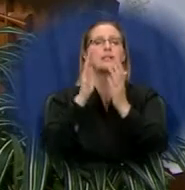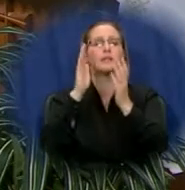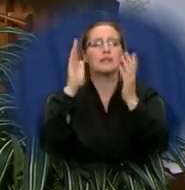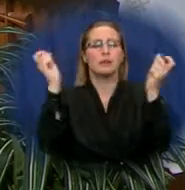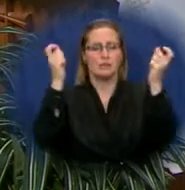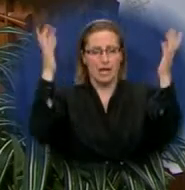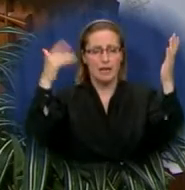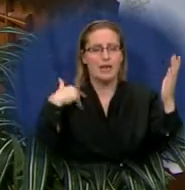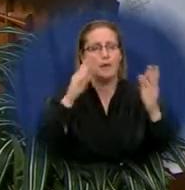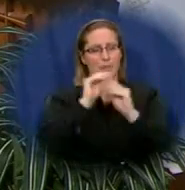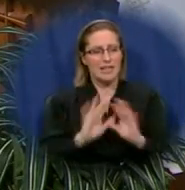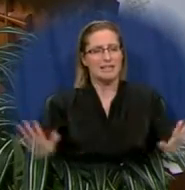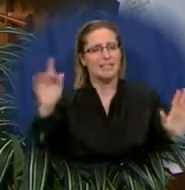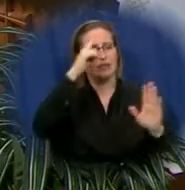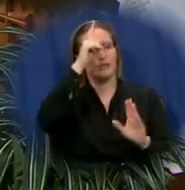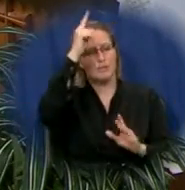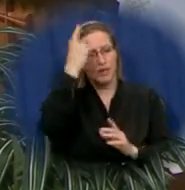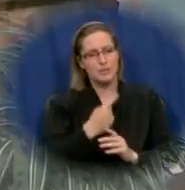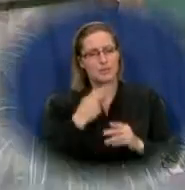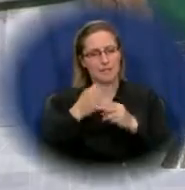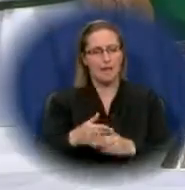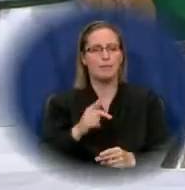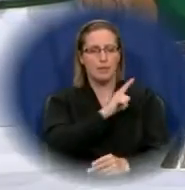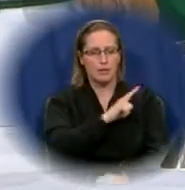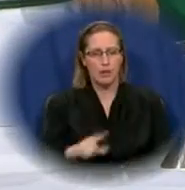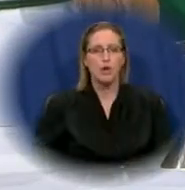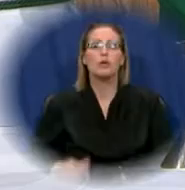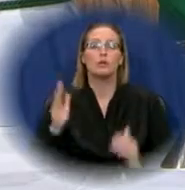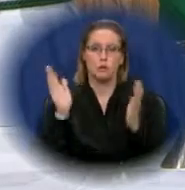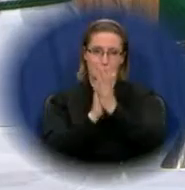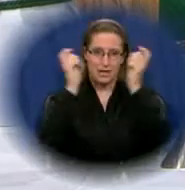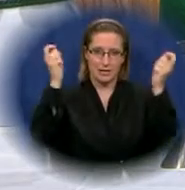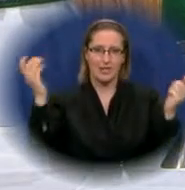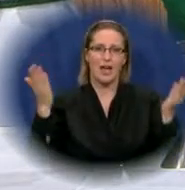of the Lord. Hosanna in the highest.